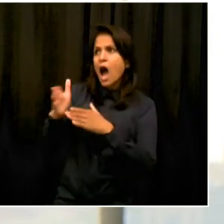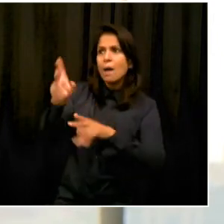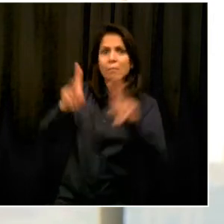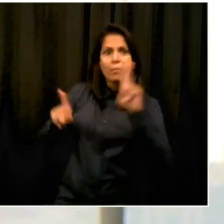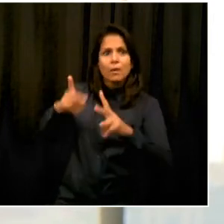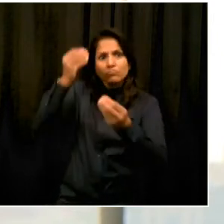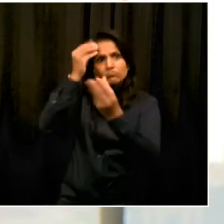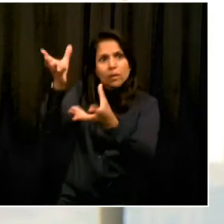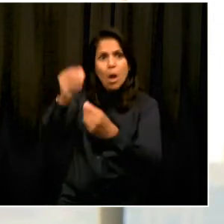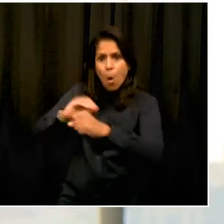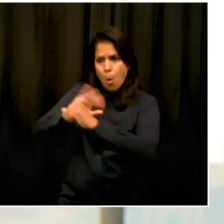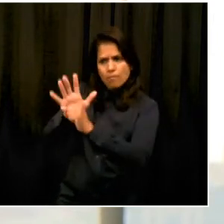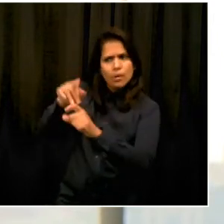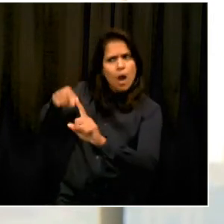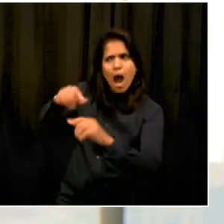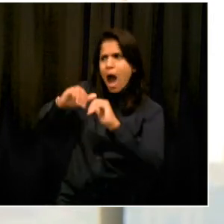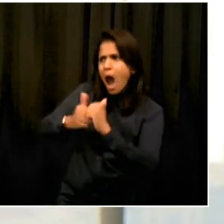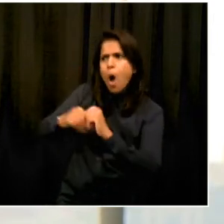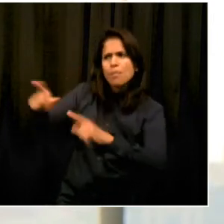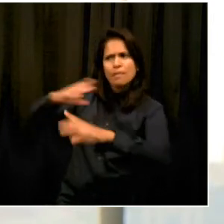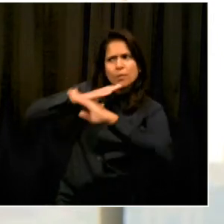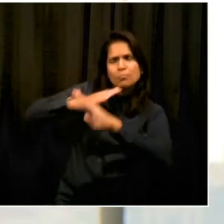in it.